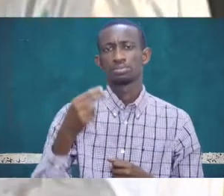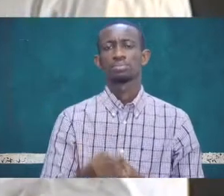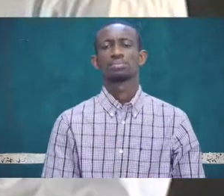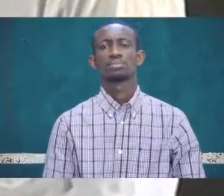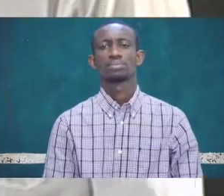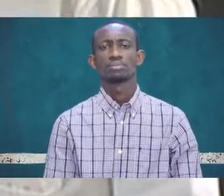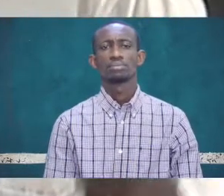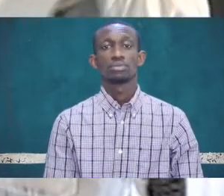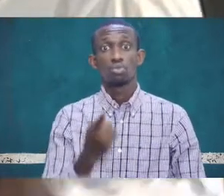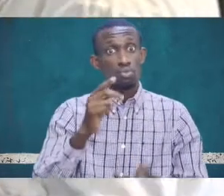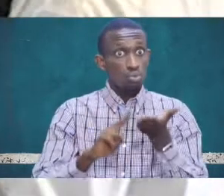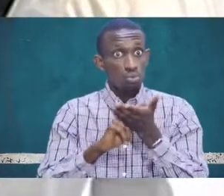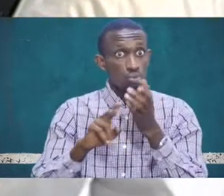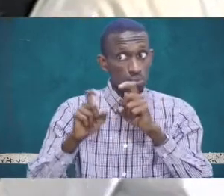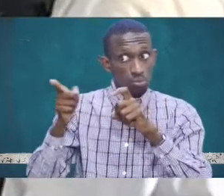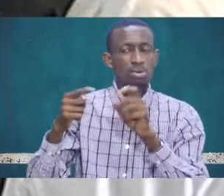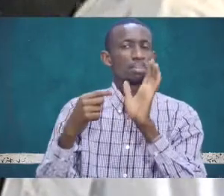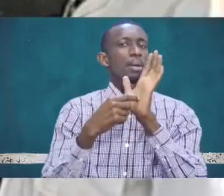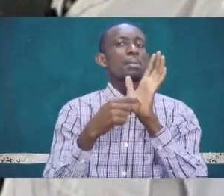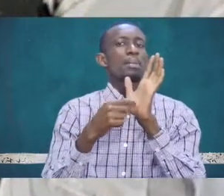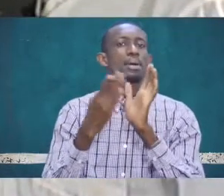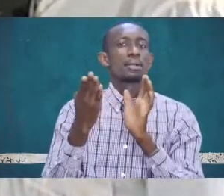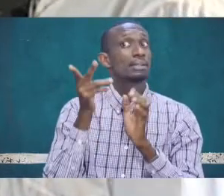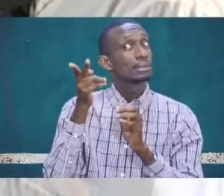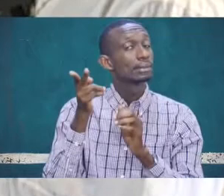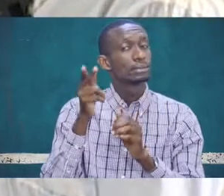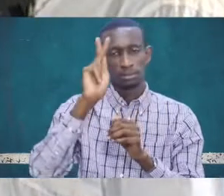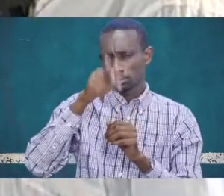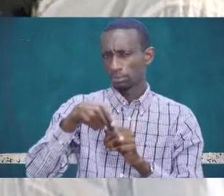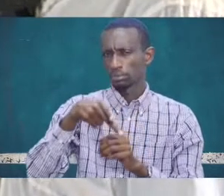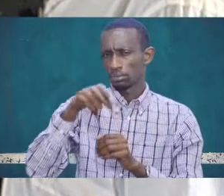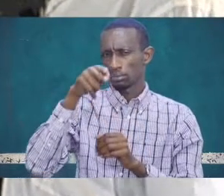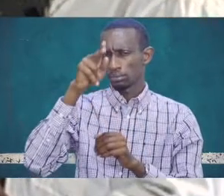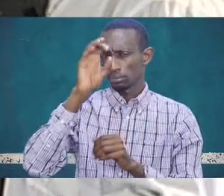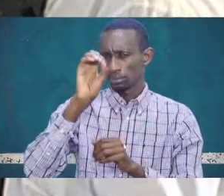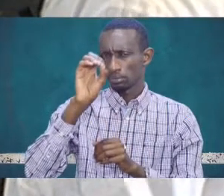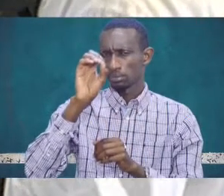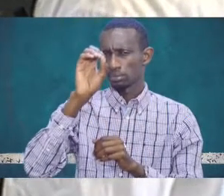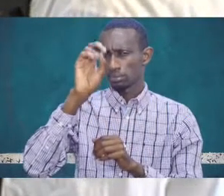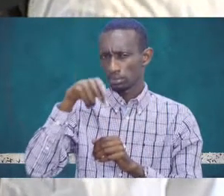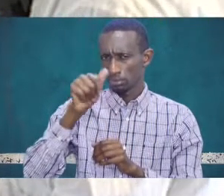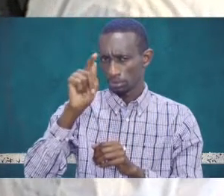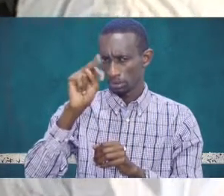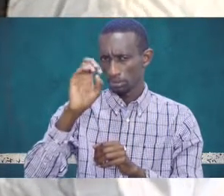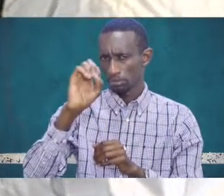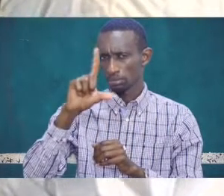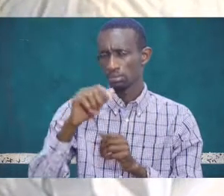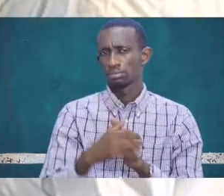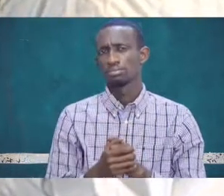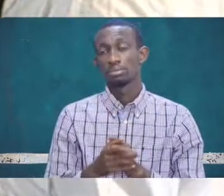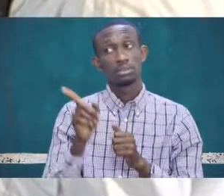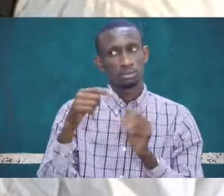CH2O. So using that one as an example, this is propanol as an example of the alcohol.